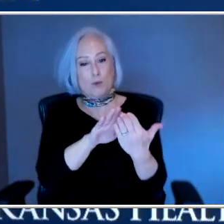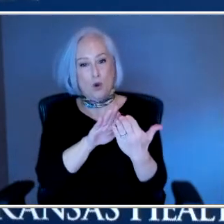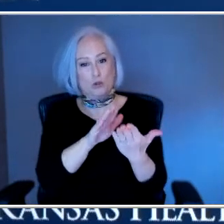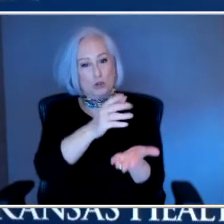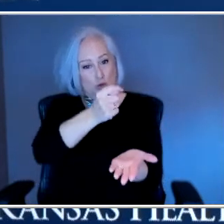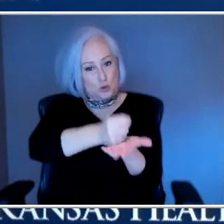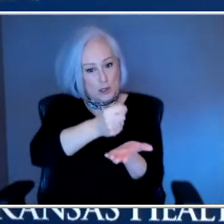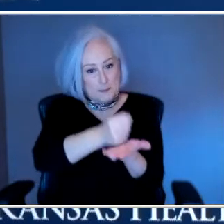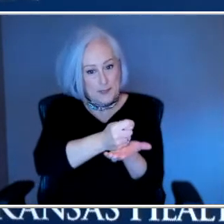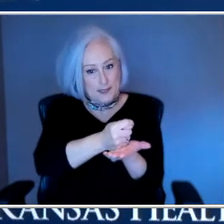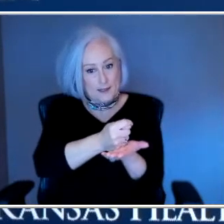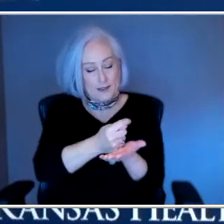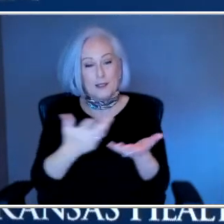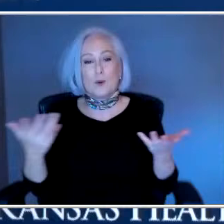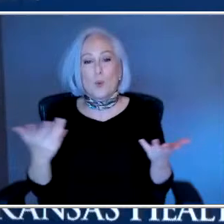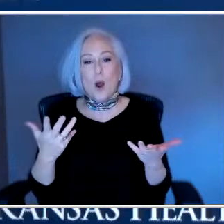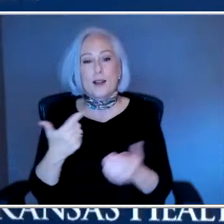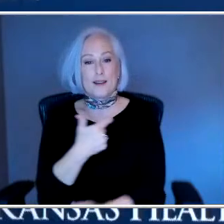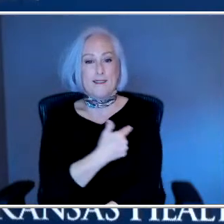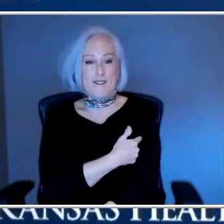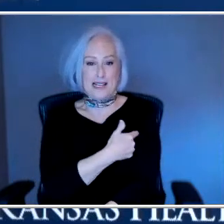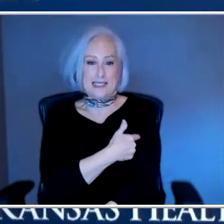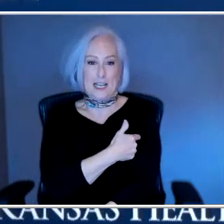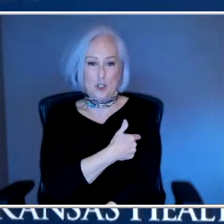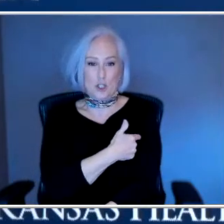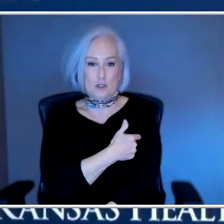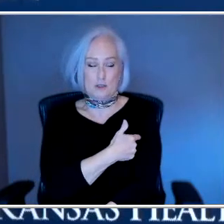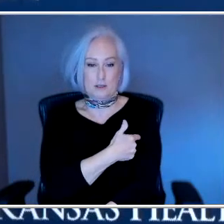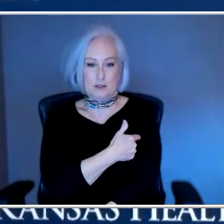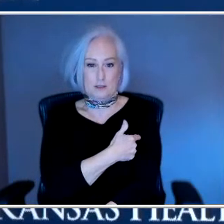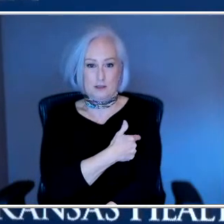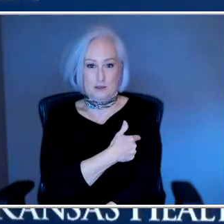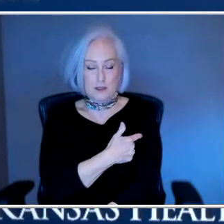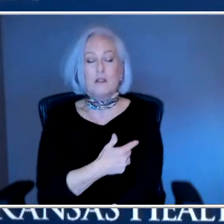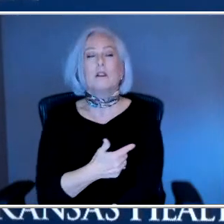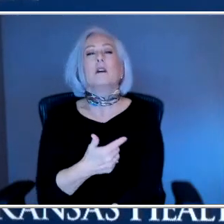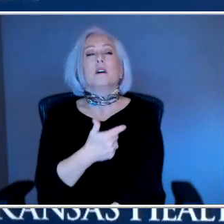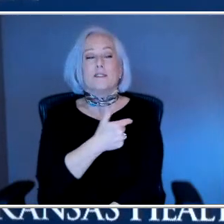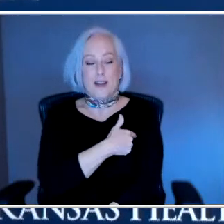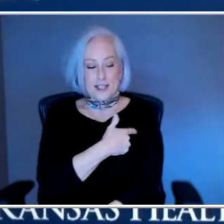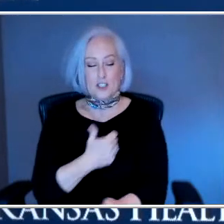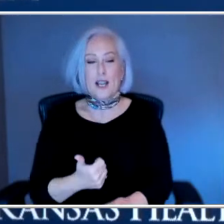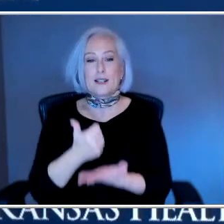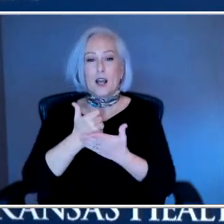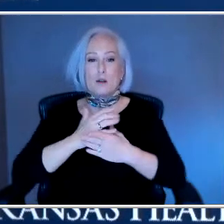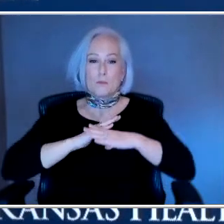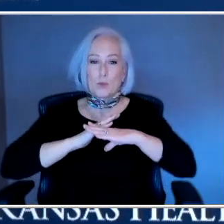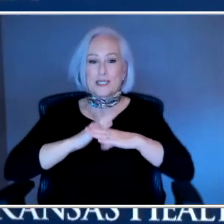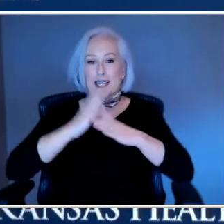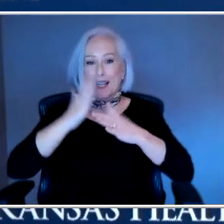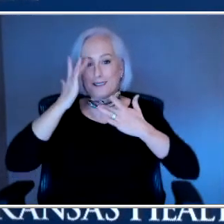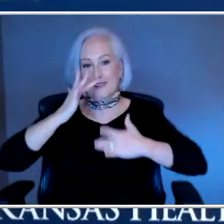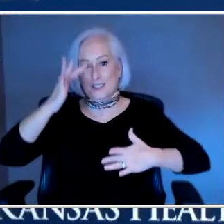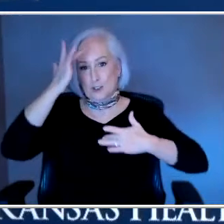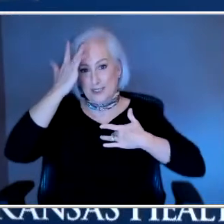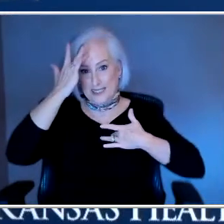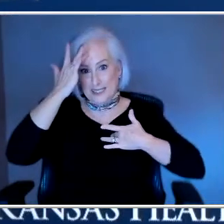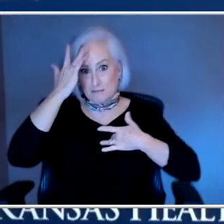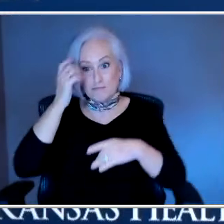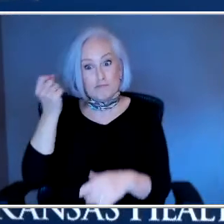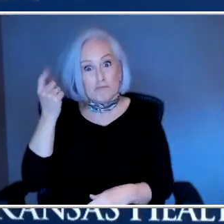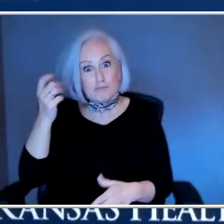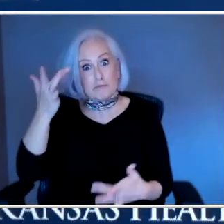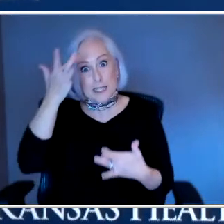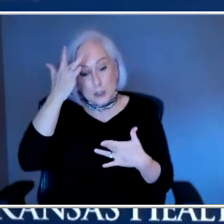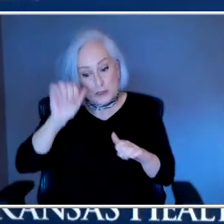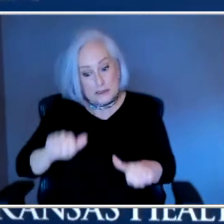is vaccination. Vaccination does prevent illness, and illness can be bad. So the other issue with this is you